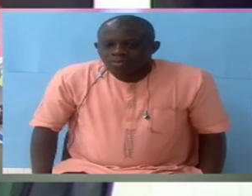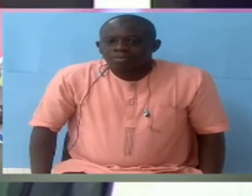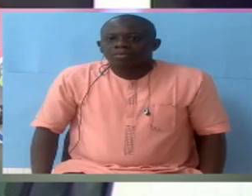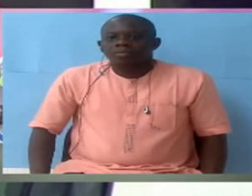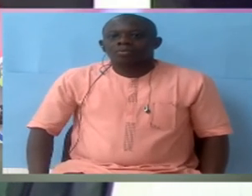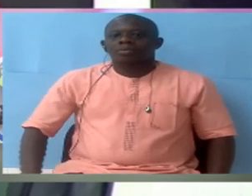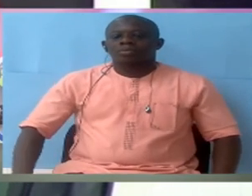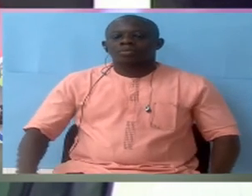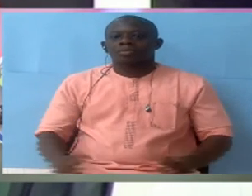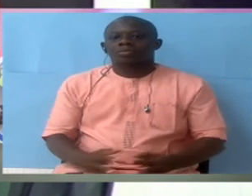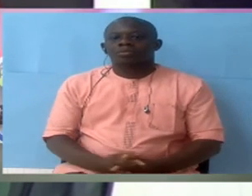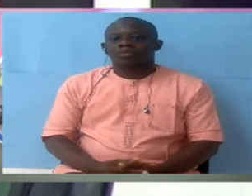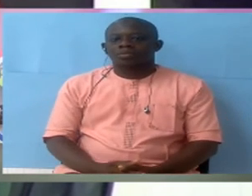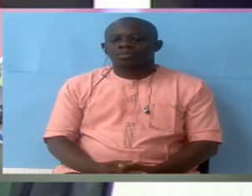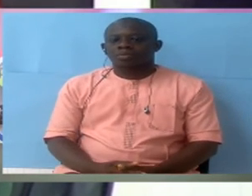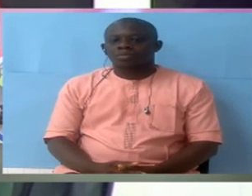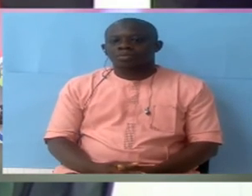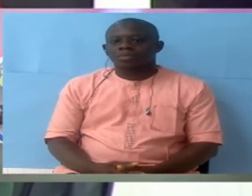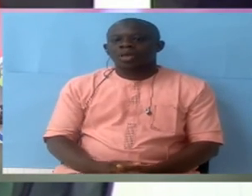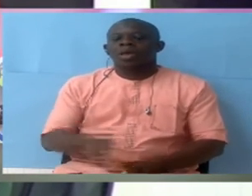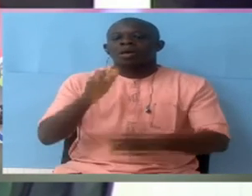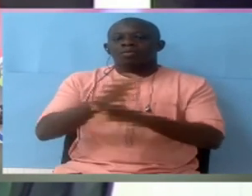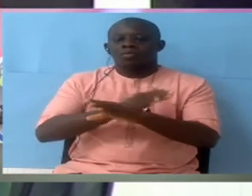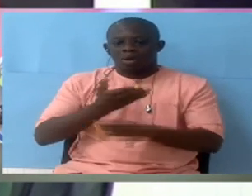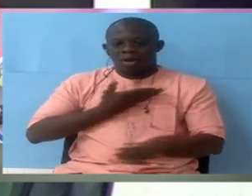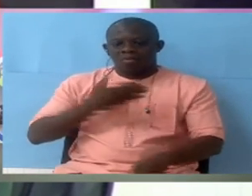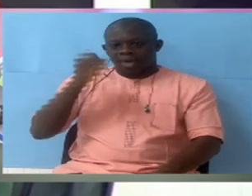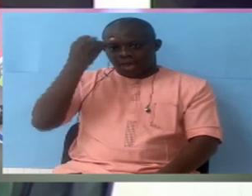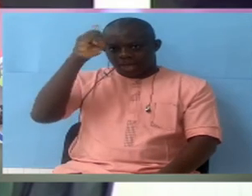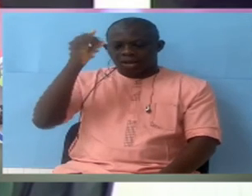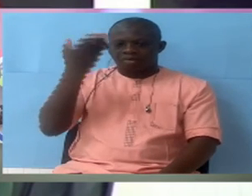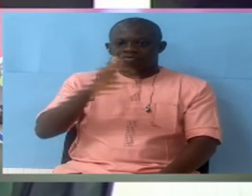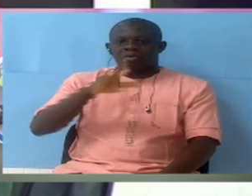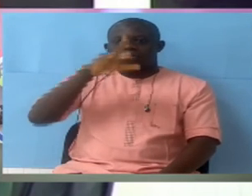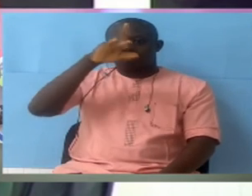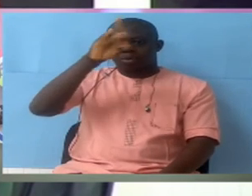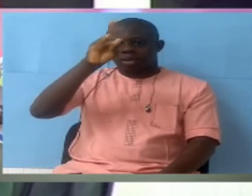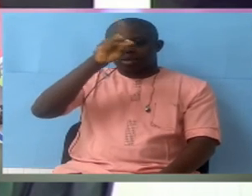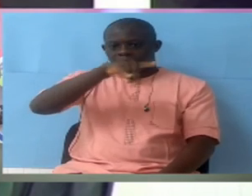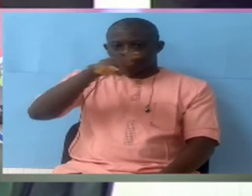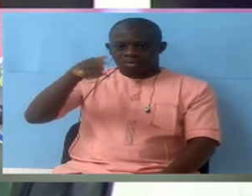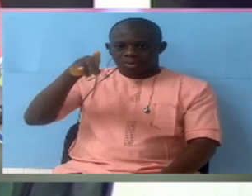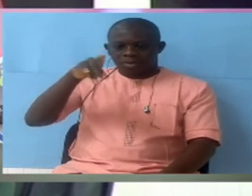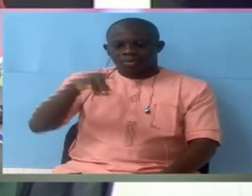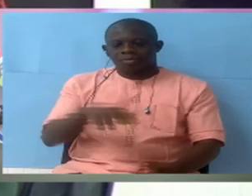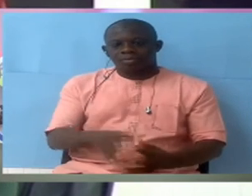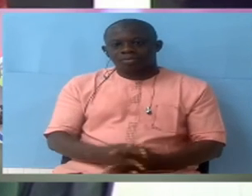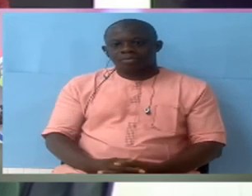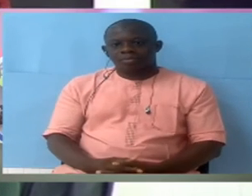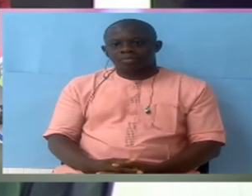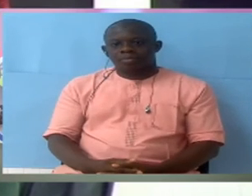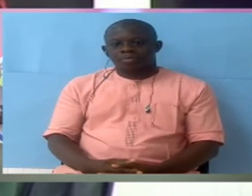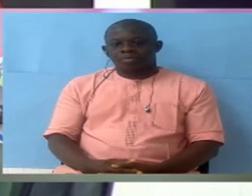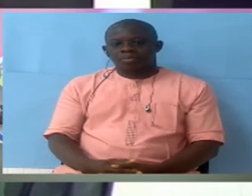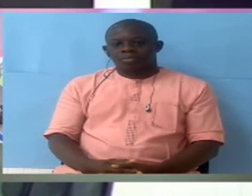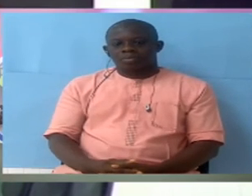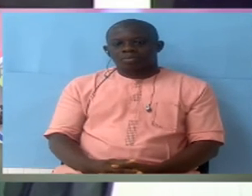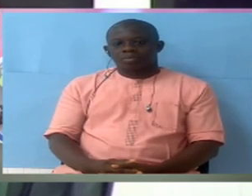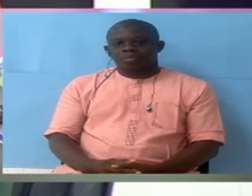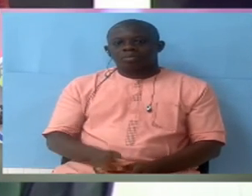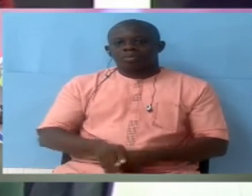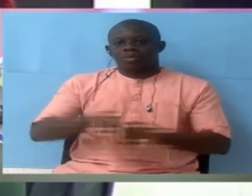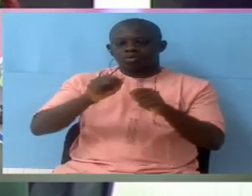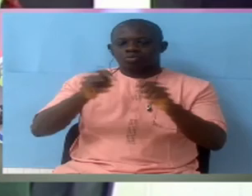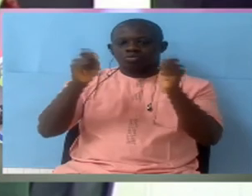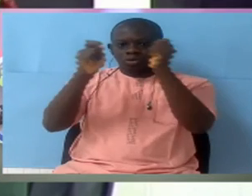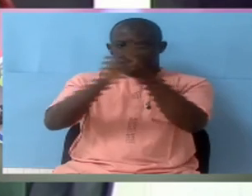there was an opinion from the DPP. Amone na la bu baye ko ci DPP. Change our cautionary